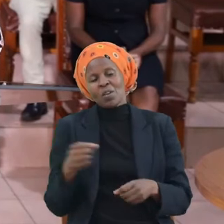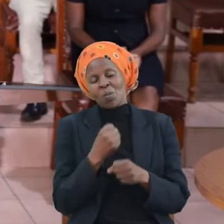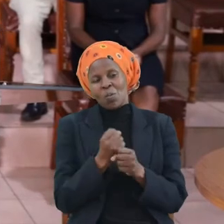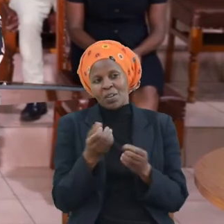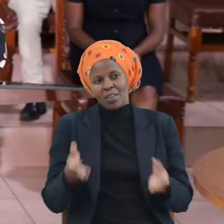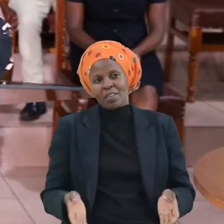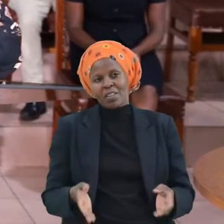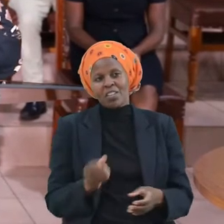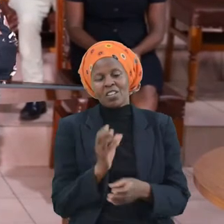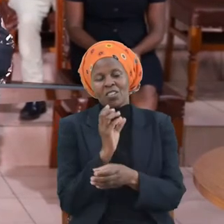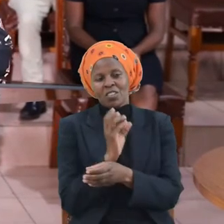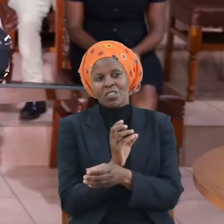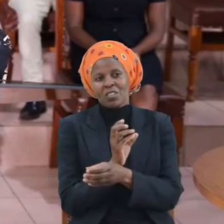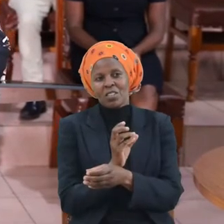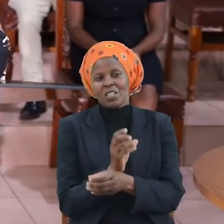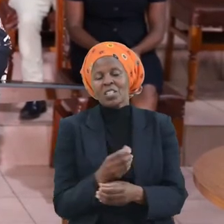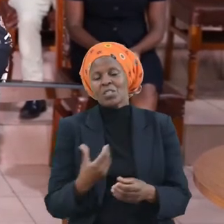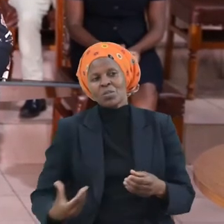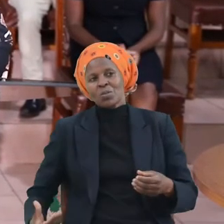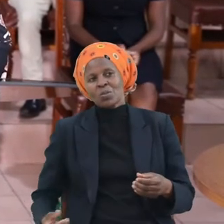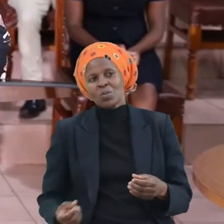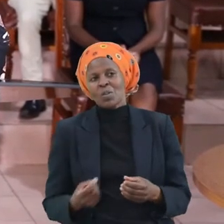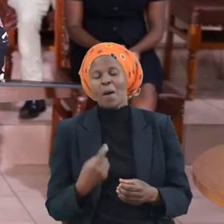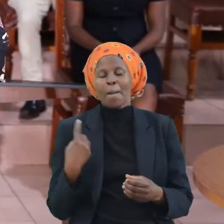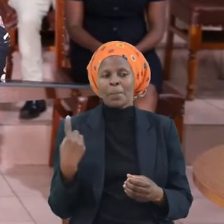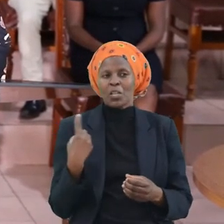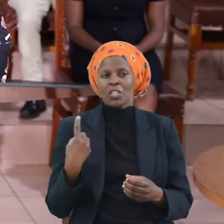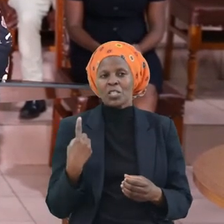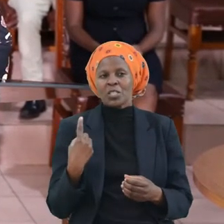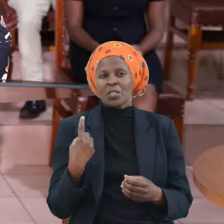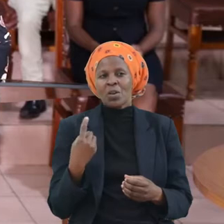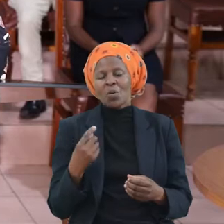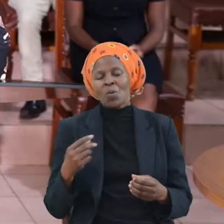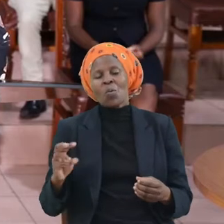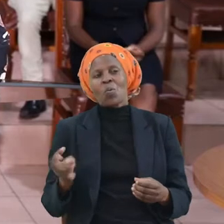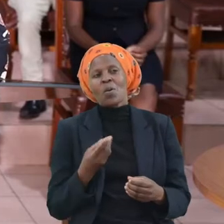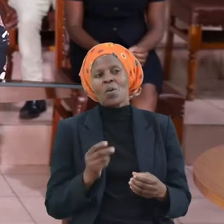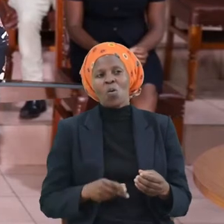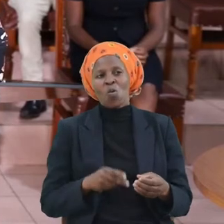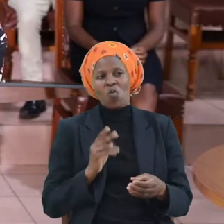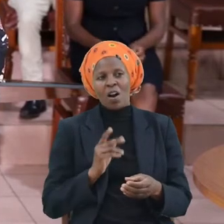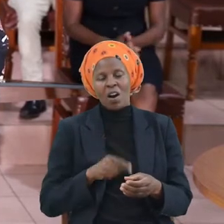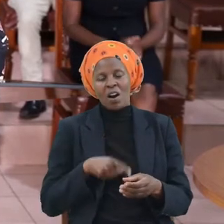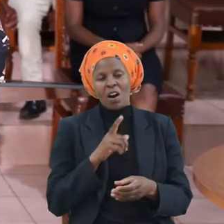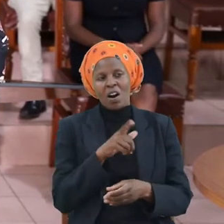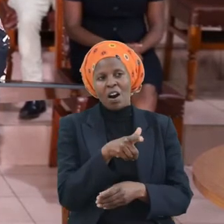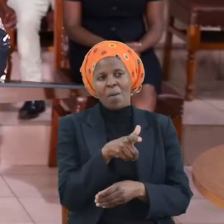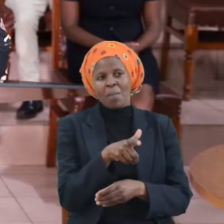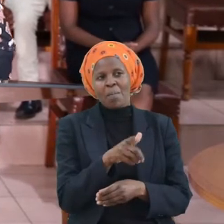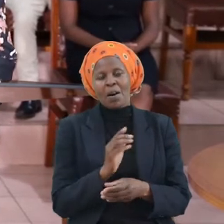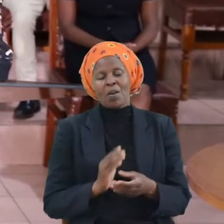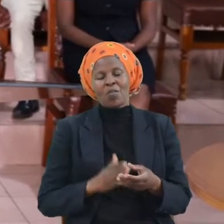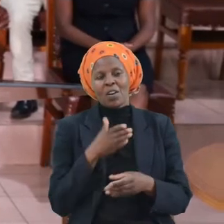Bahati with children ministry. We can overcome the challenges of our